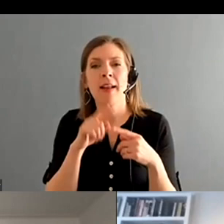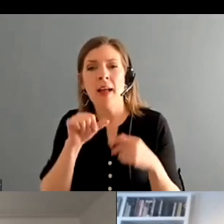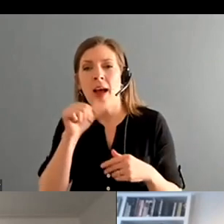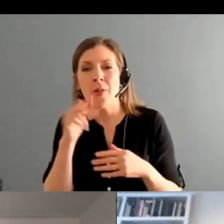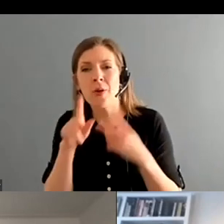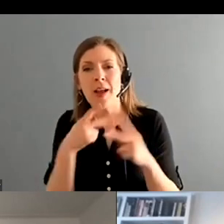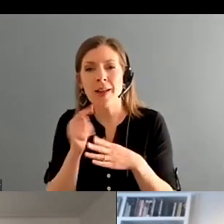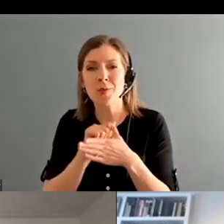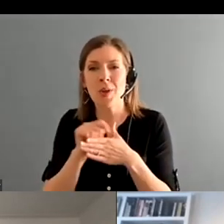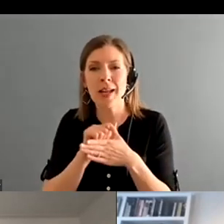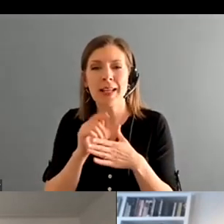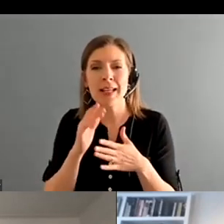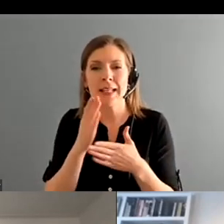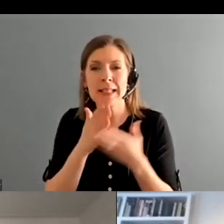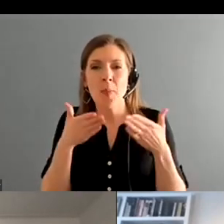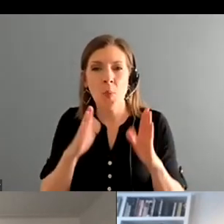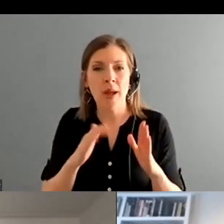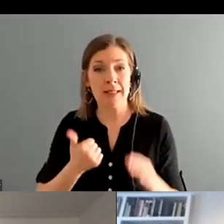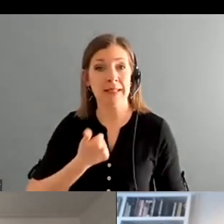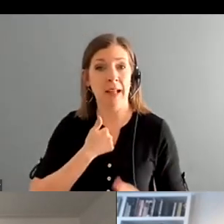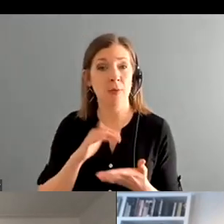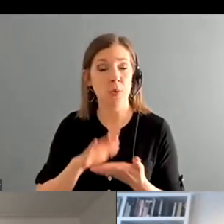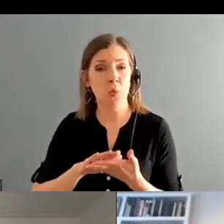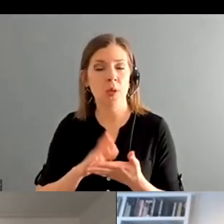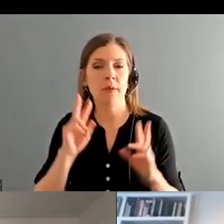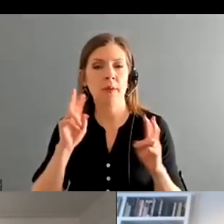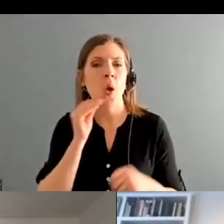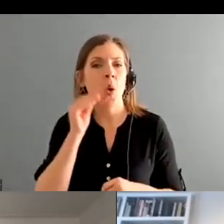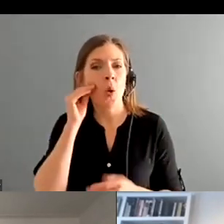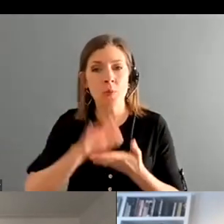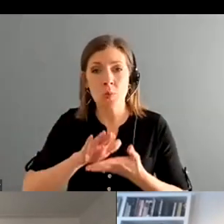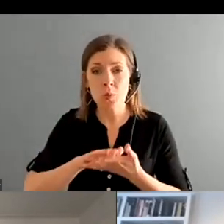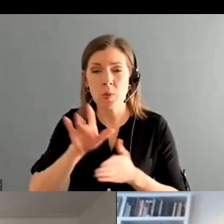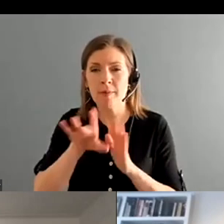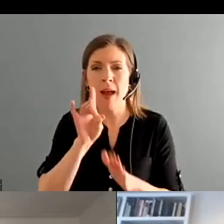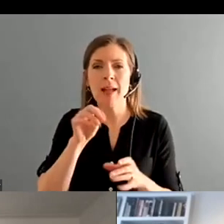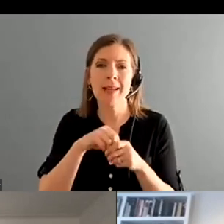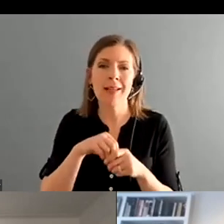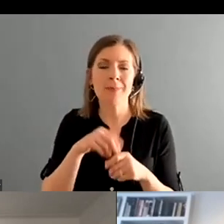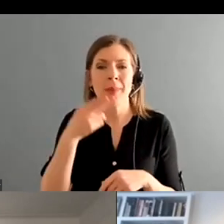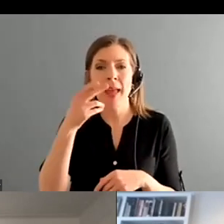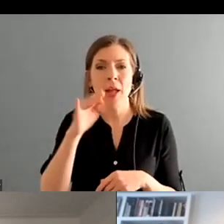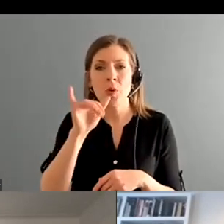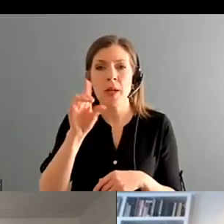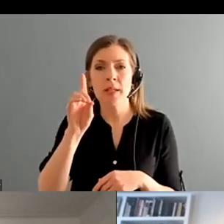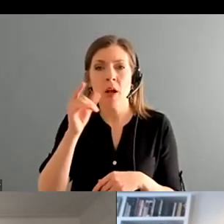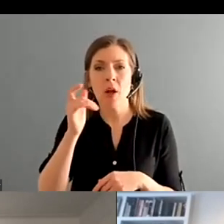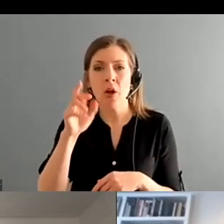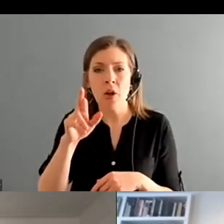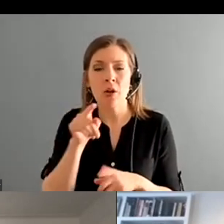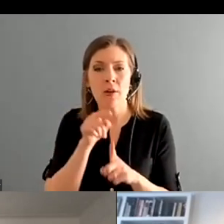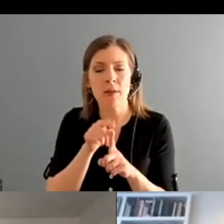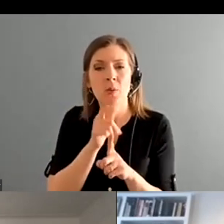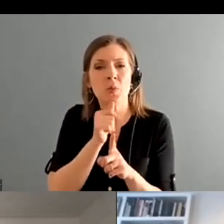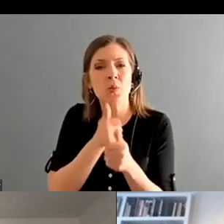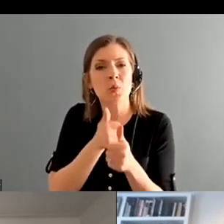training that's in some ways a self-schooling or homeschooling that you find in, say, Henry Darger, who